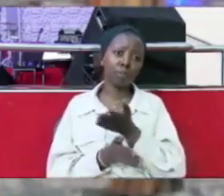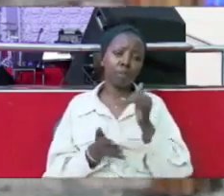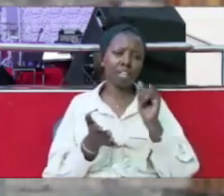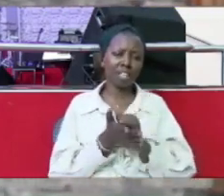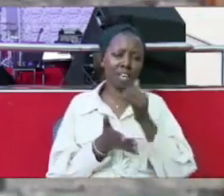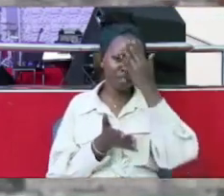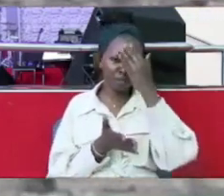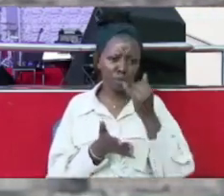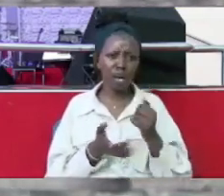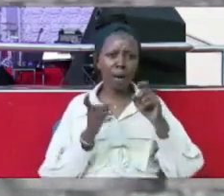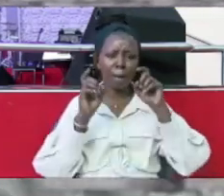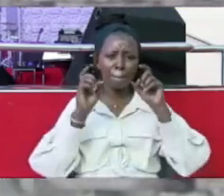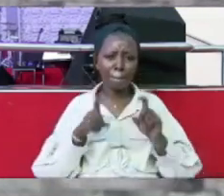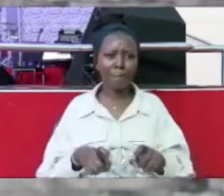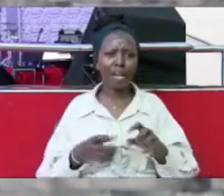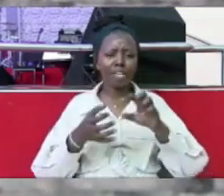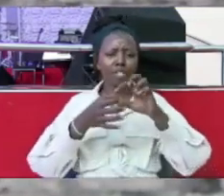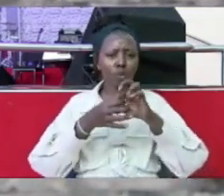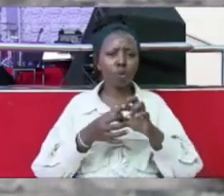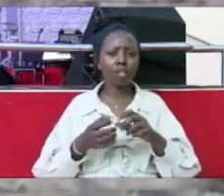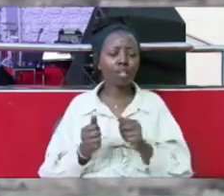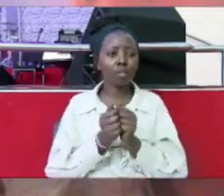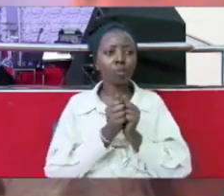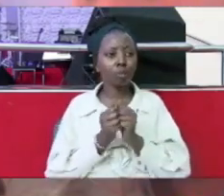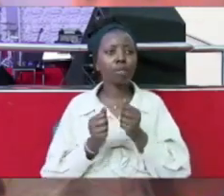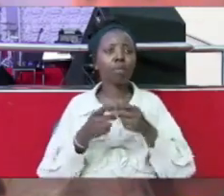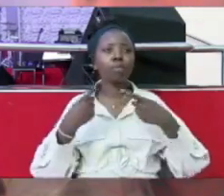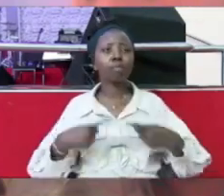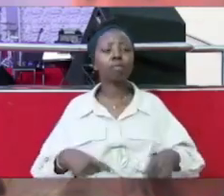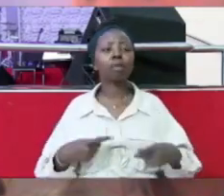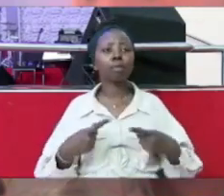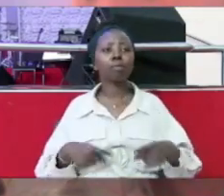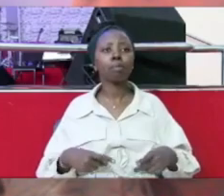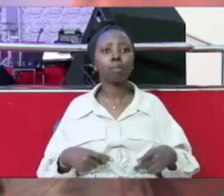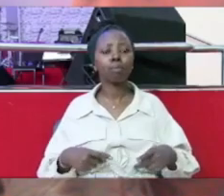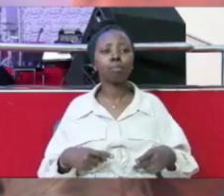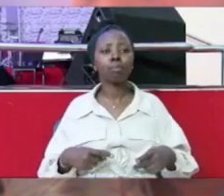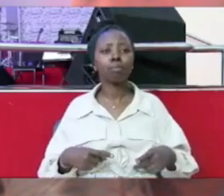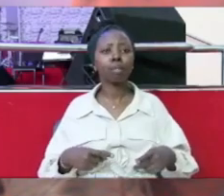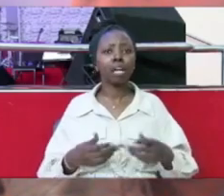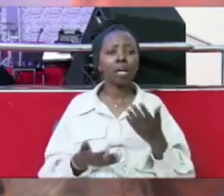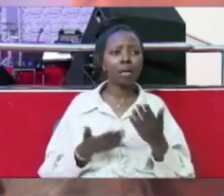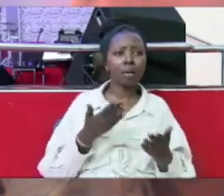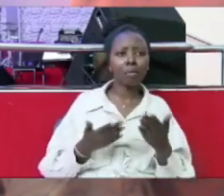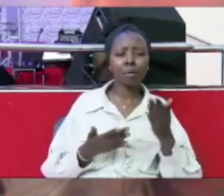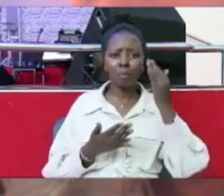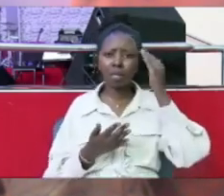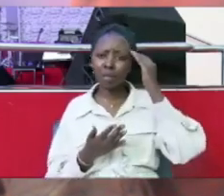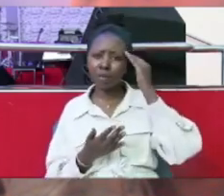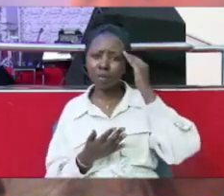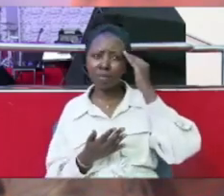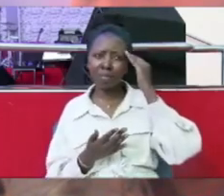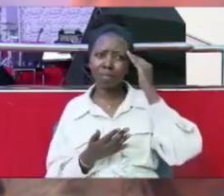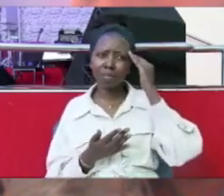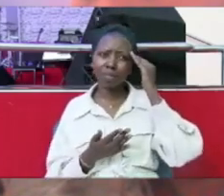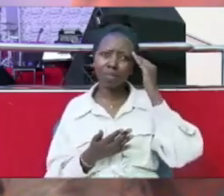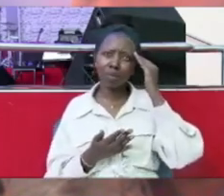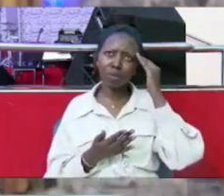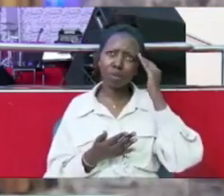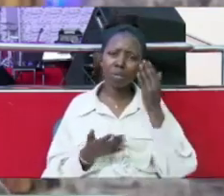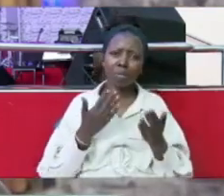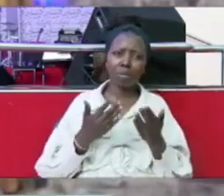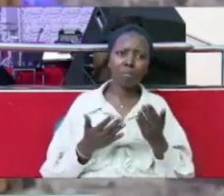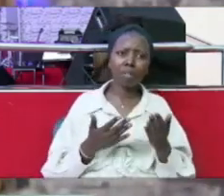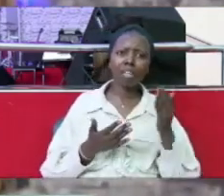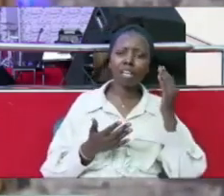need to connect with the people. Ndio maana unafaa uunganike na mtu. And maybe you know when you hear their story, you see